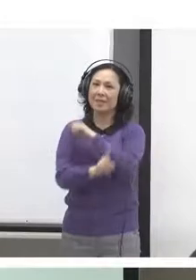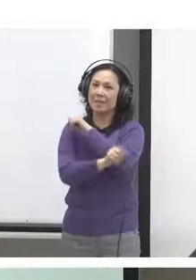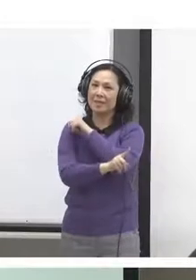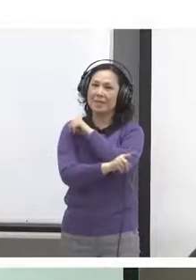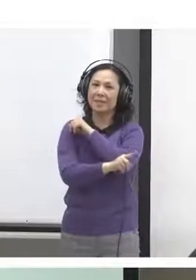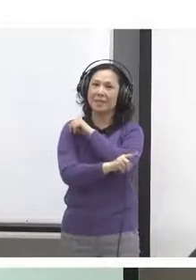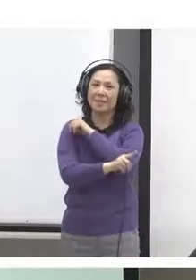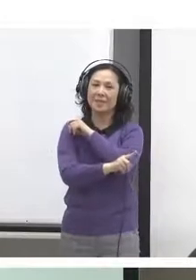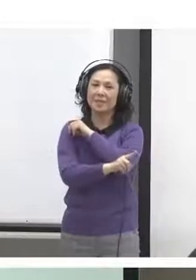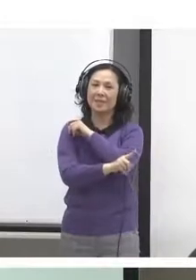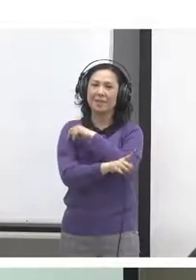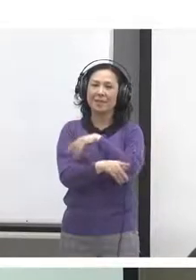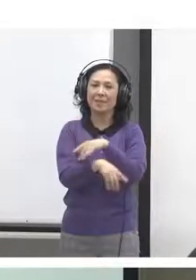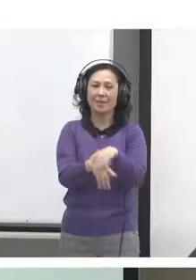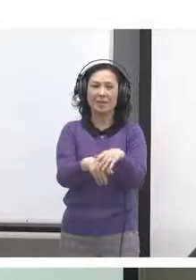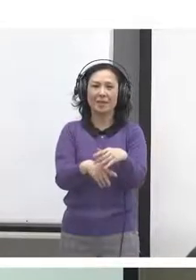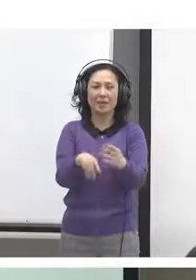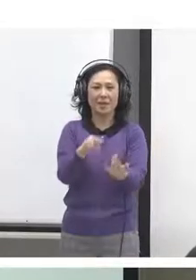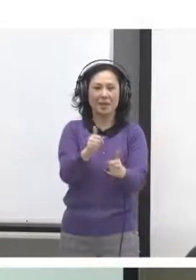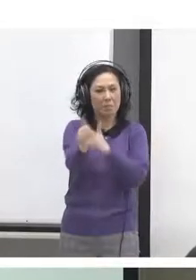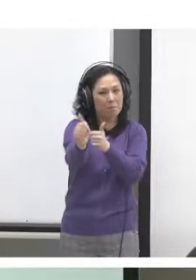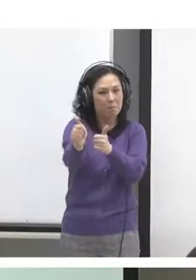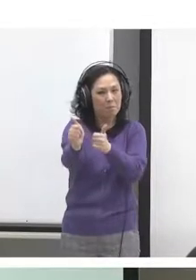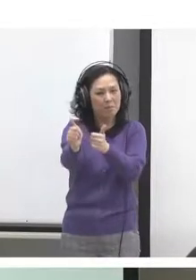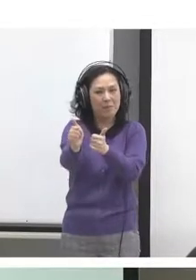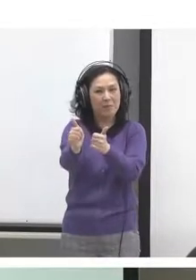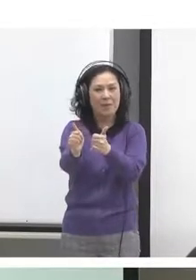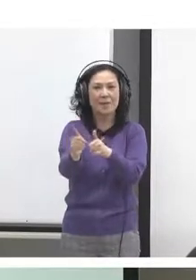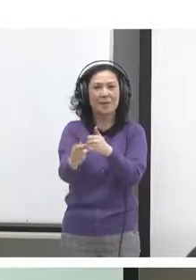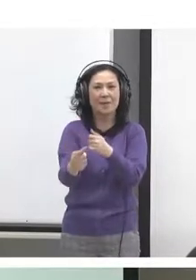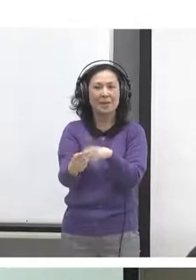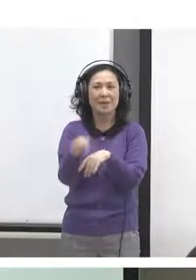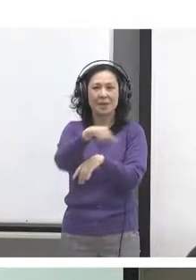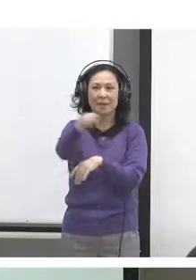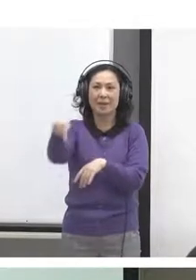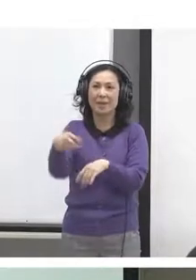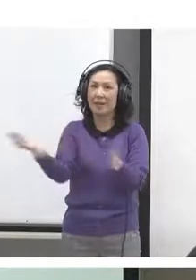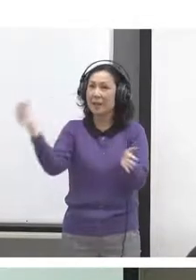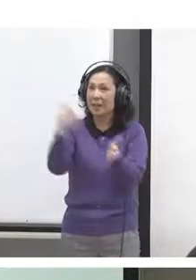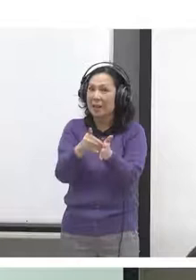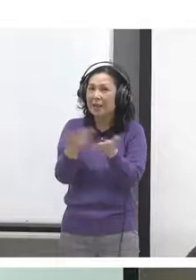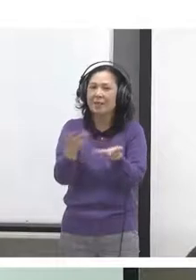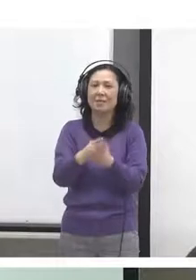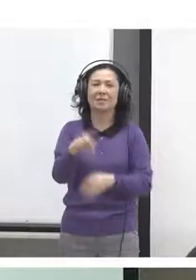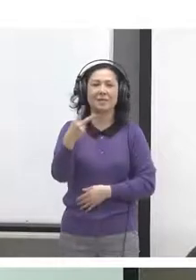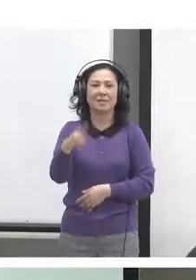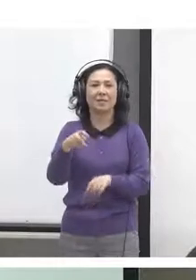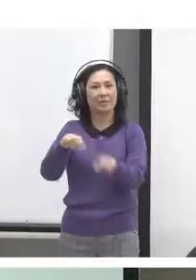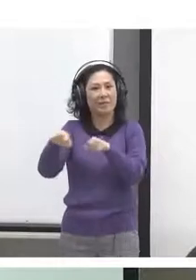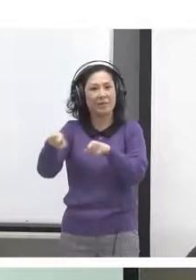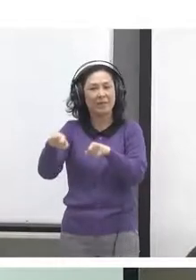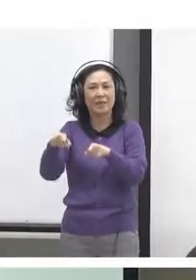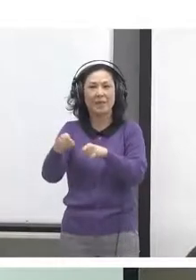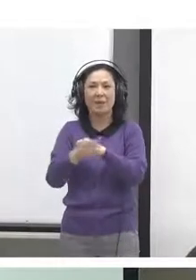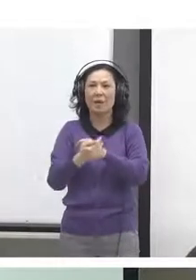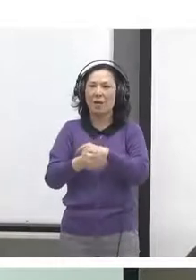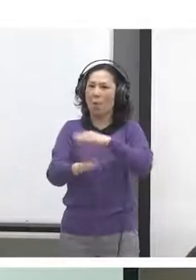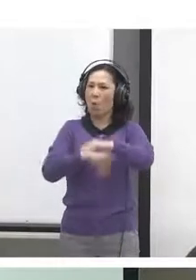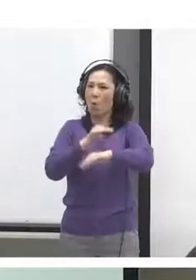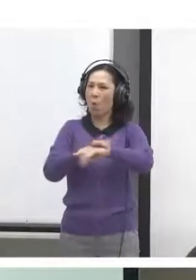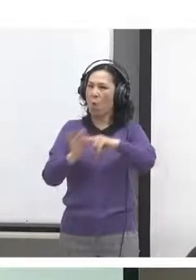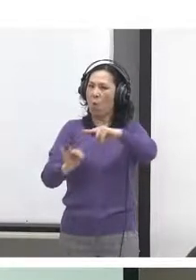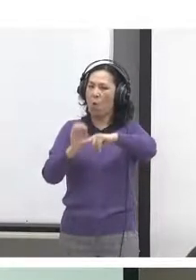And the event ended with great success, with some of the services going to be tested with